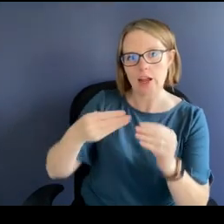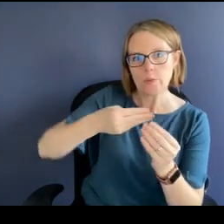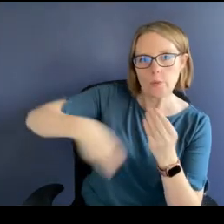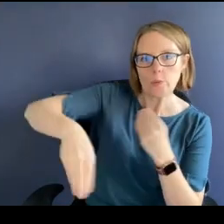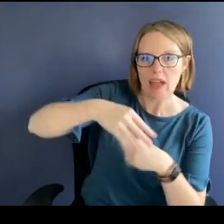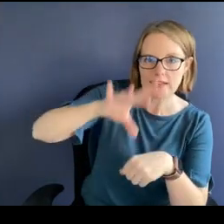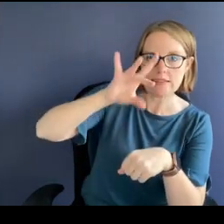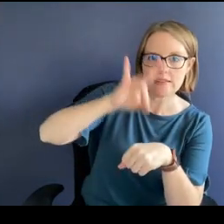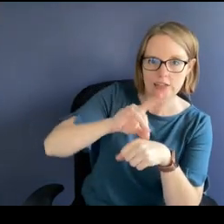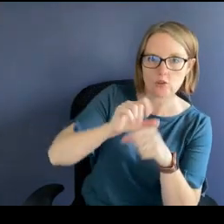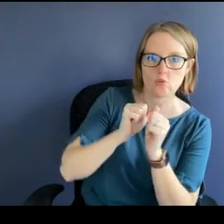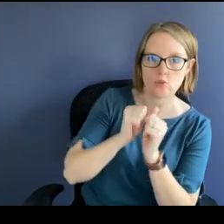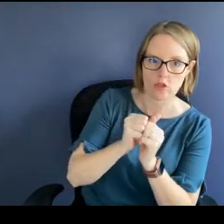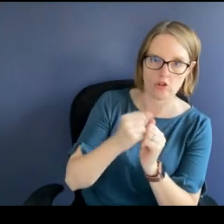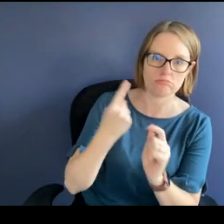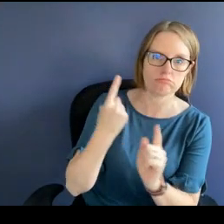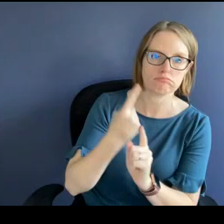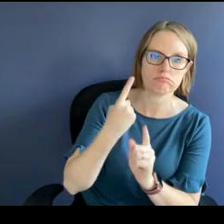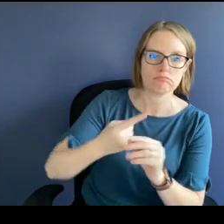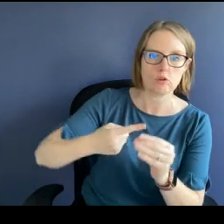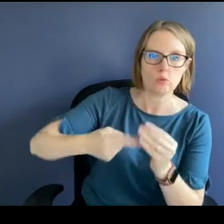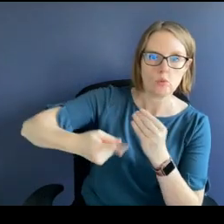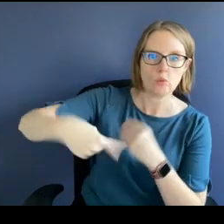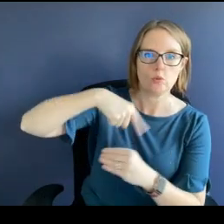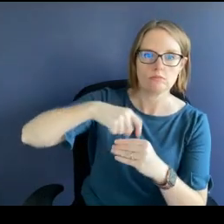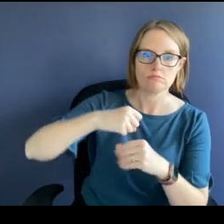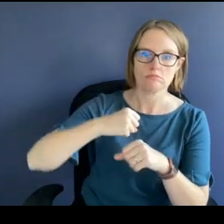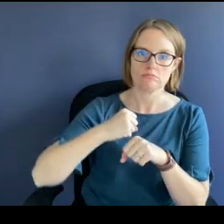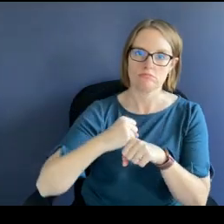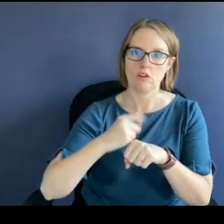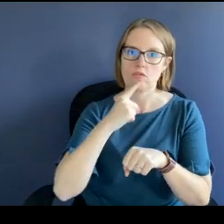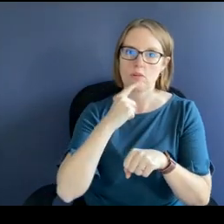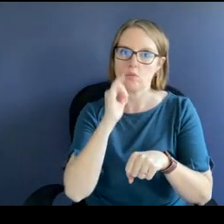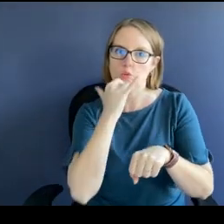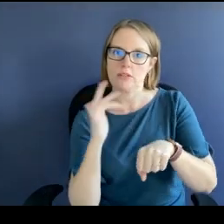is re-wrapped around those pipes.